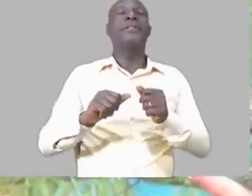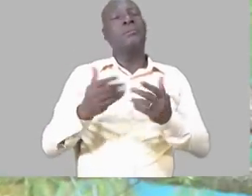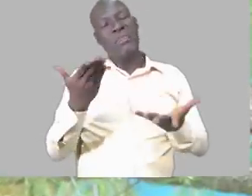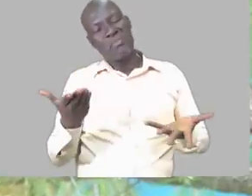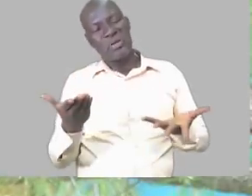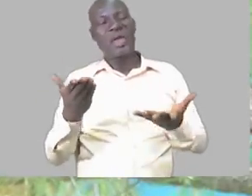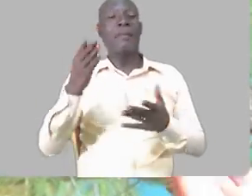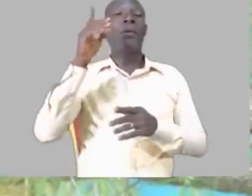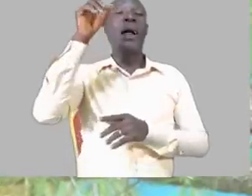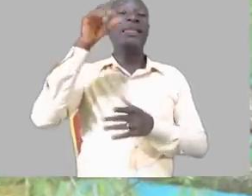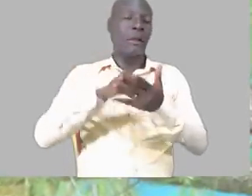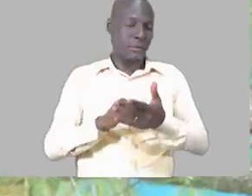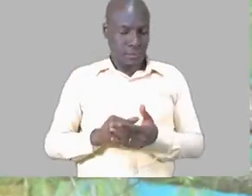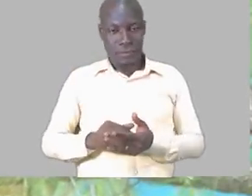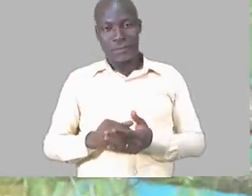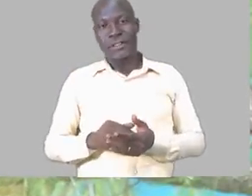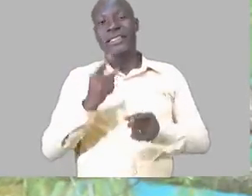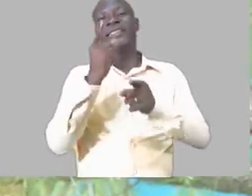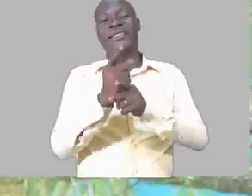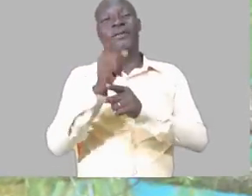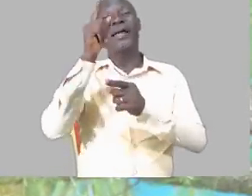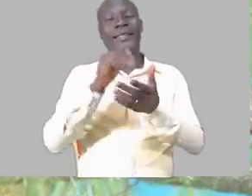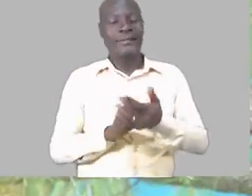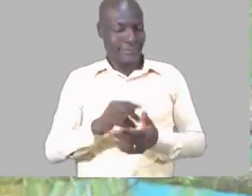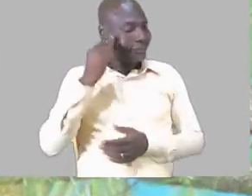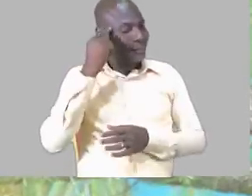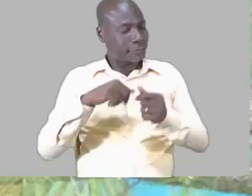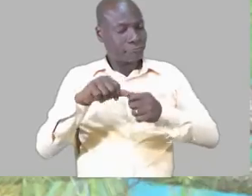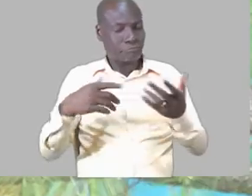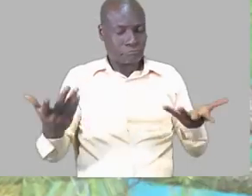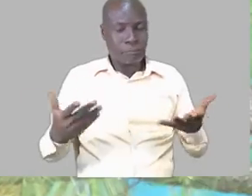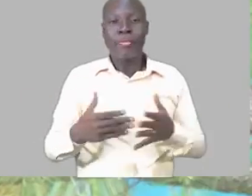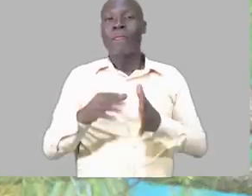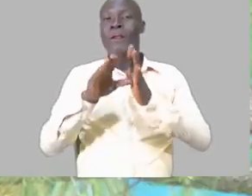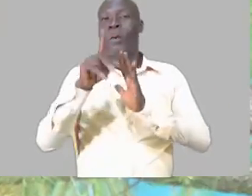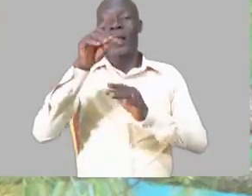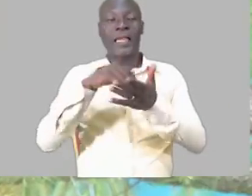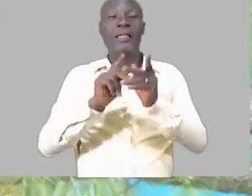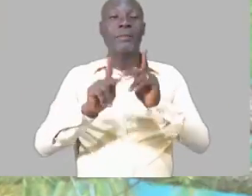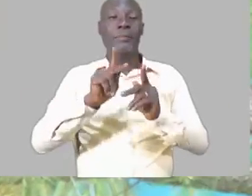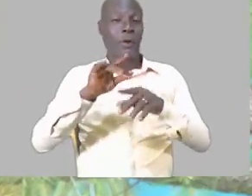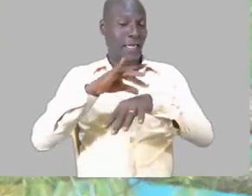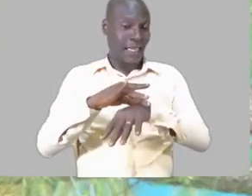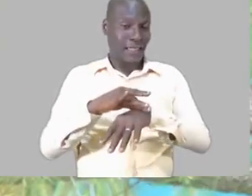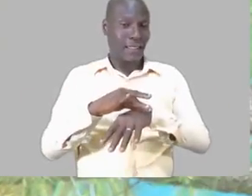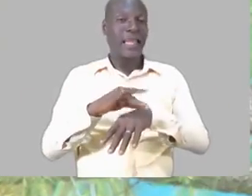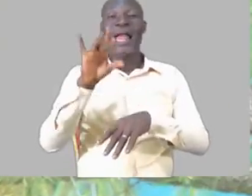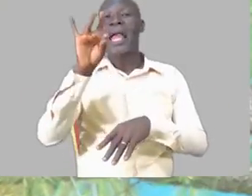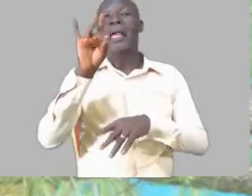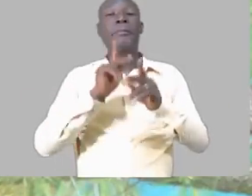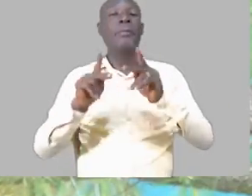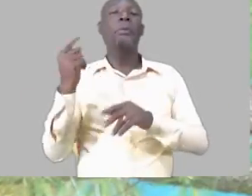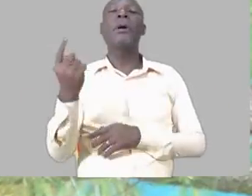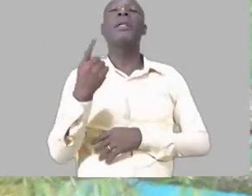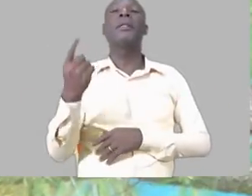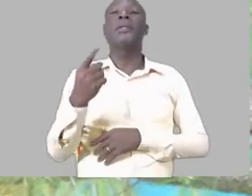are seeing akra no, no me 1000. We are just assuming. Enipa 1000 and was as is one. Emu 80 per.